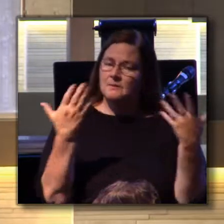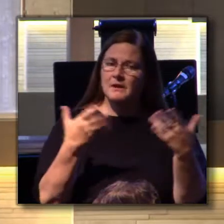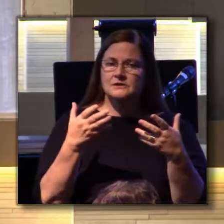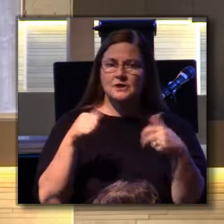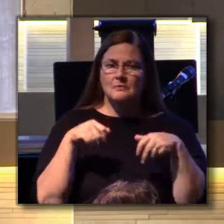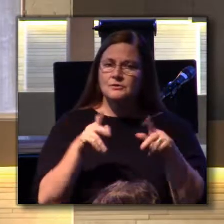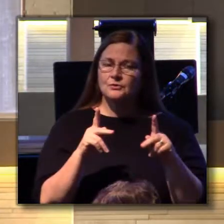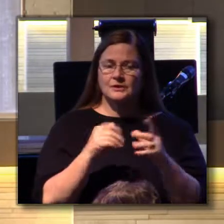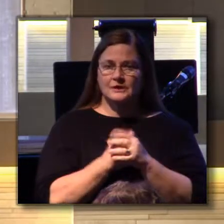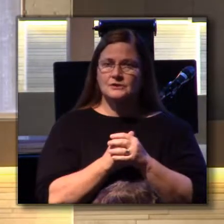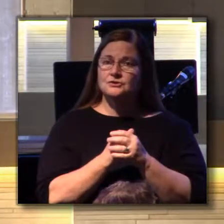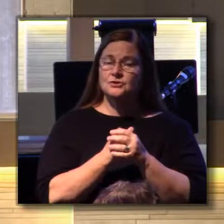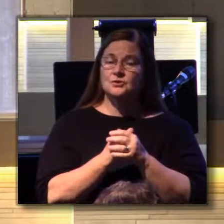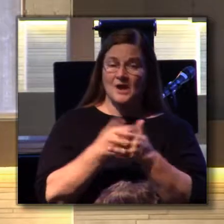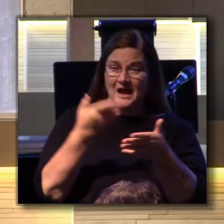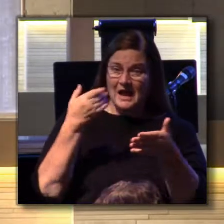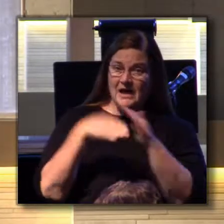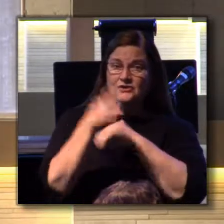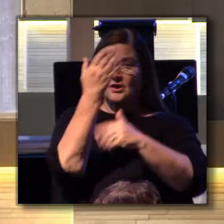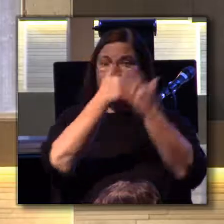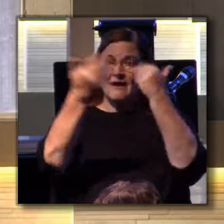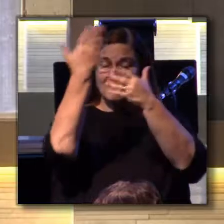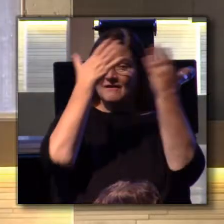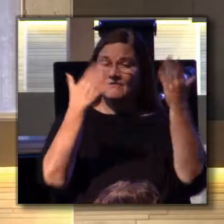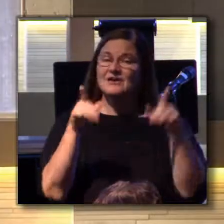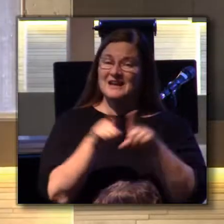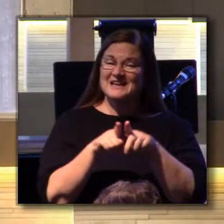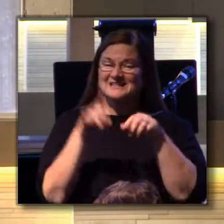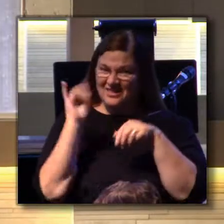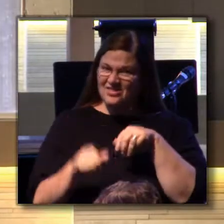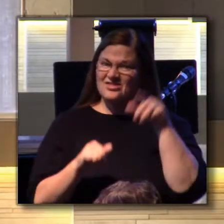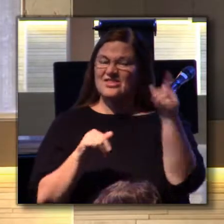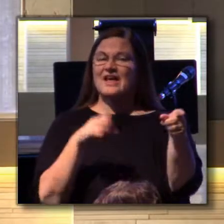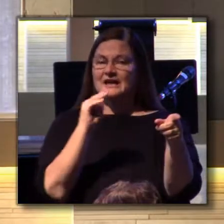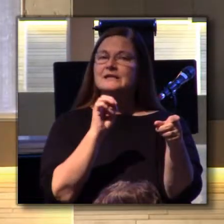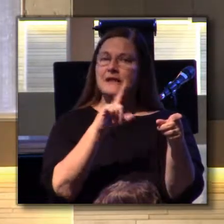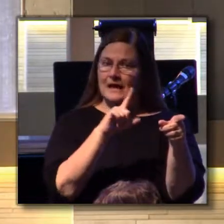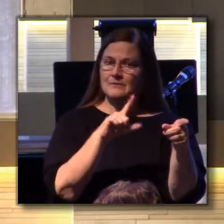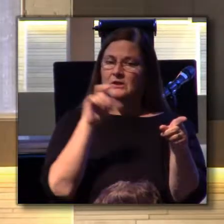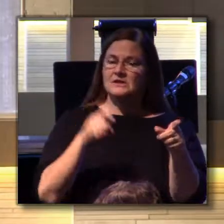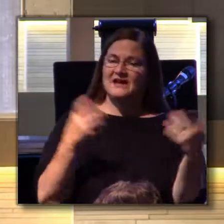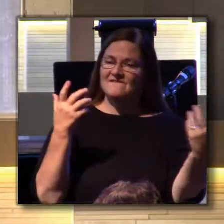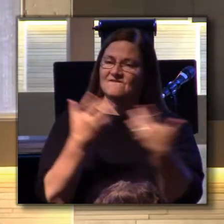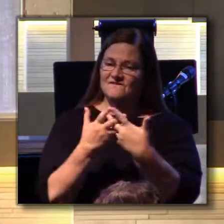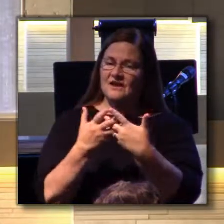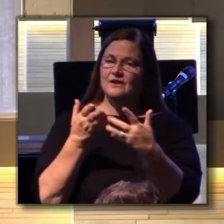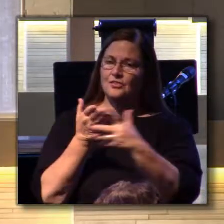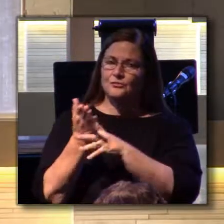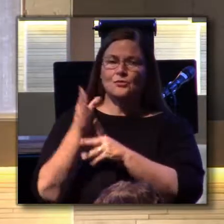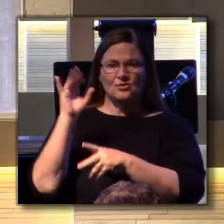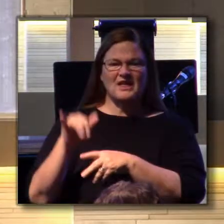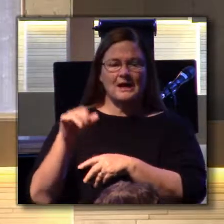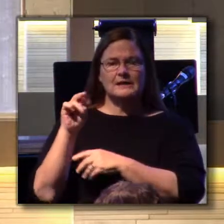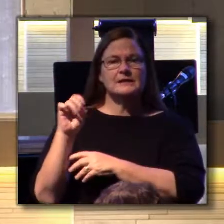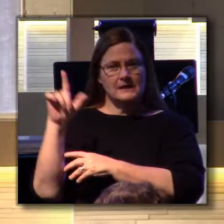entering heaven as that camel can fit through this needle. And how do we know that's what he meant?